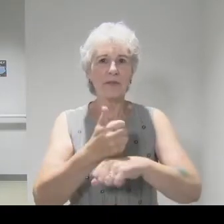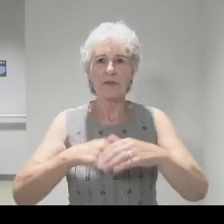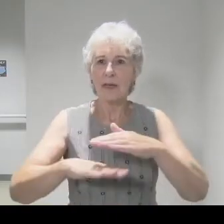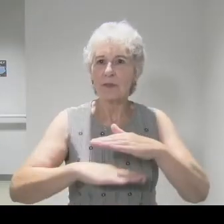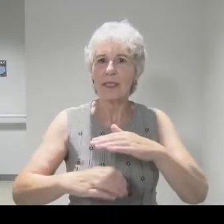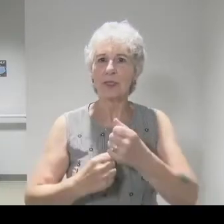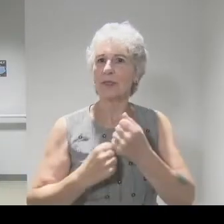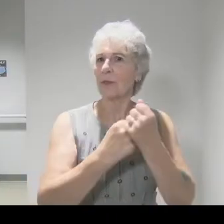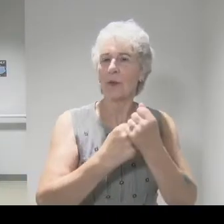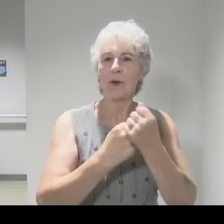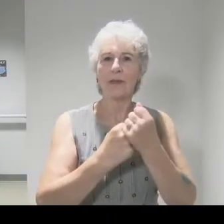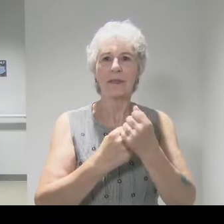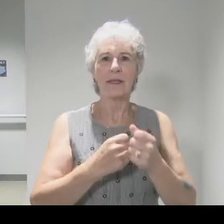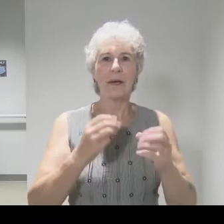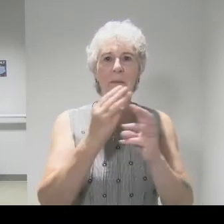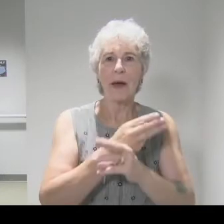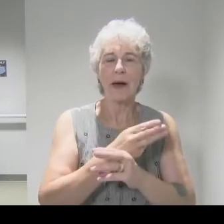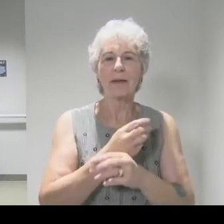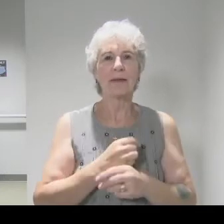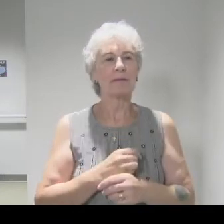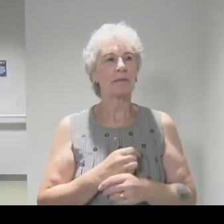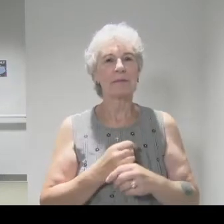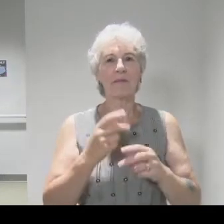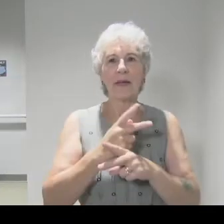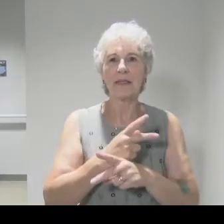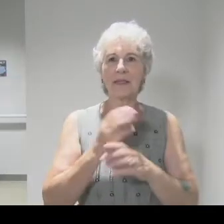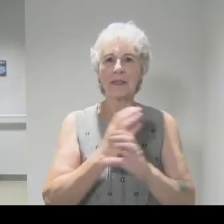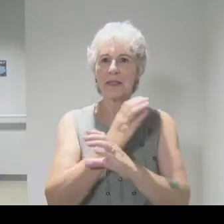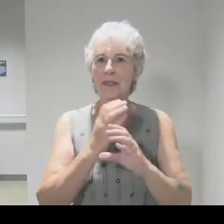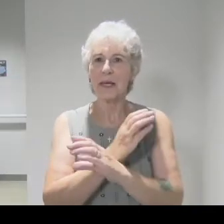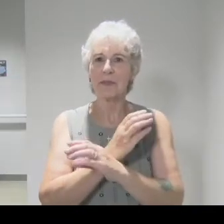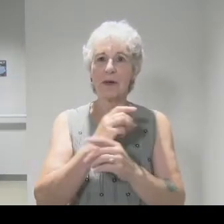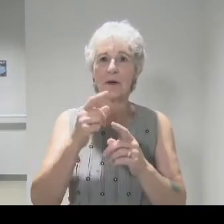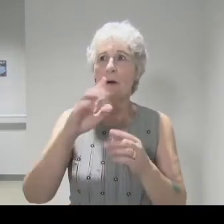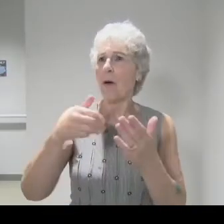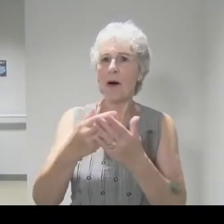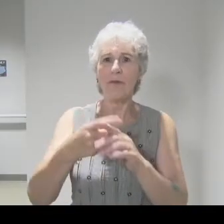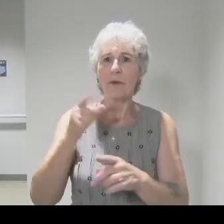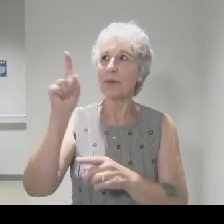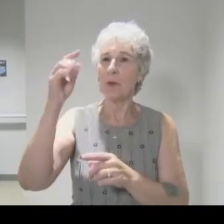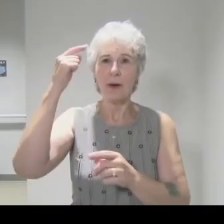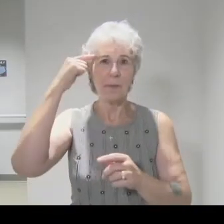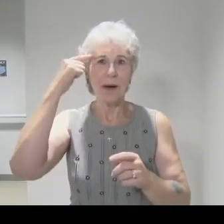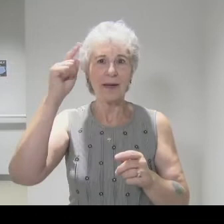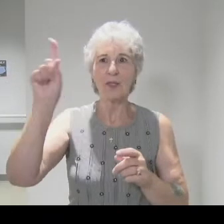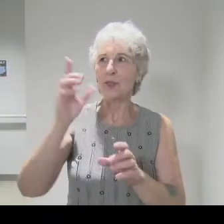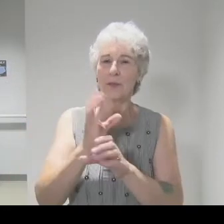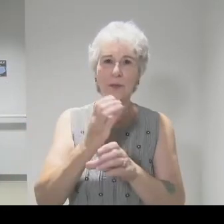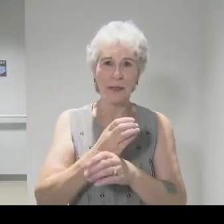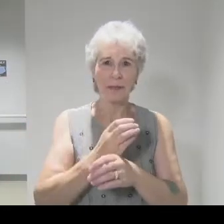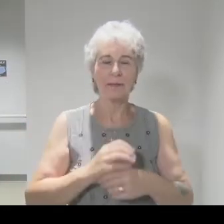truths that exist, mathematics, physics, chemistry. It's all from your mind. You created it, Lord.